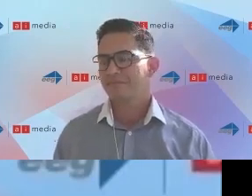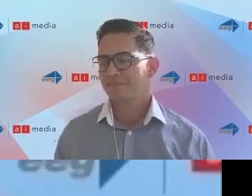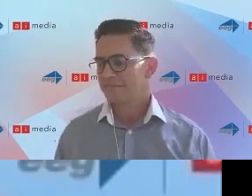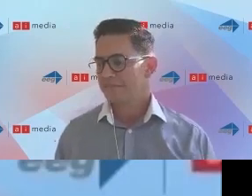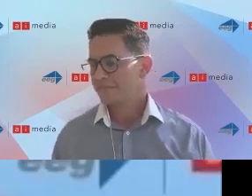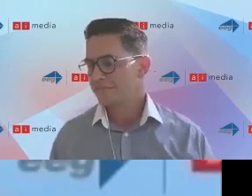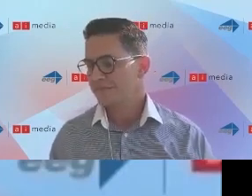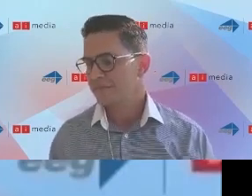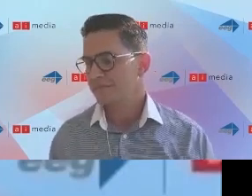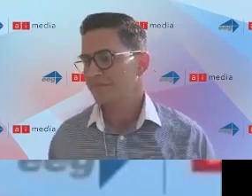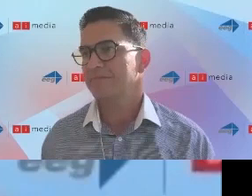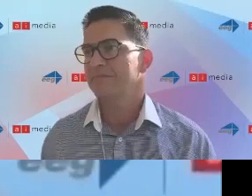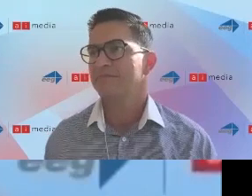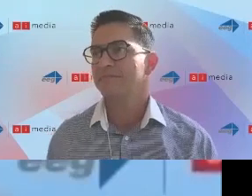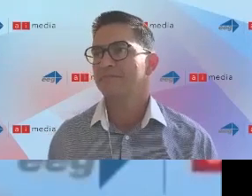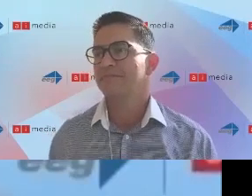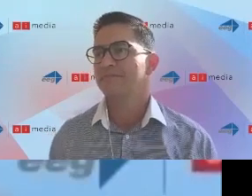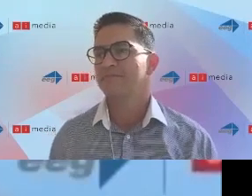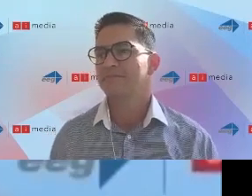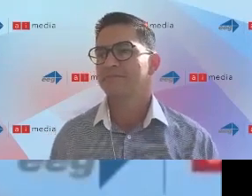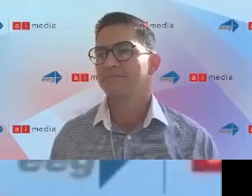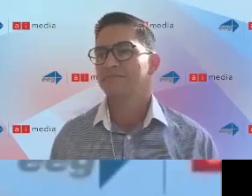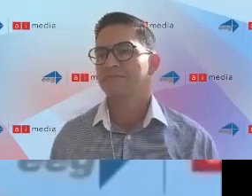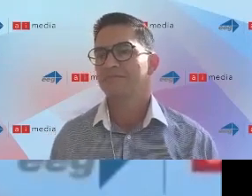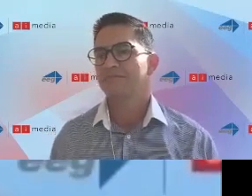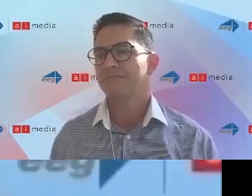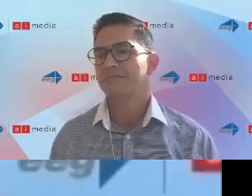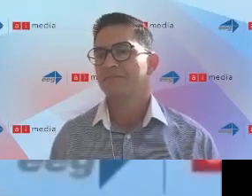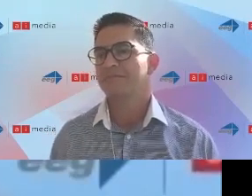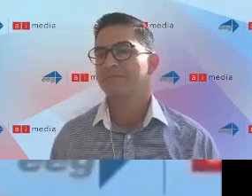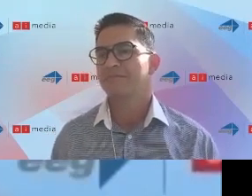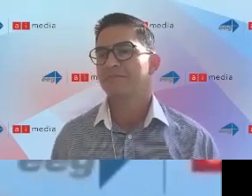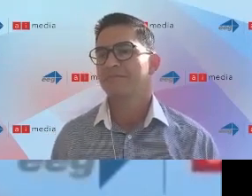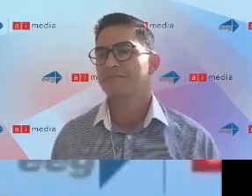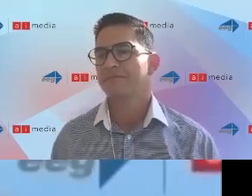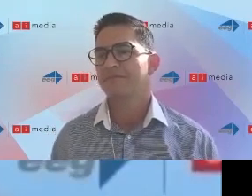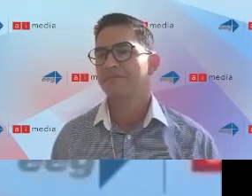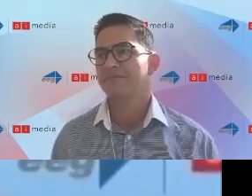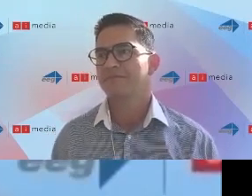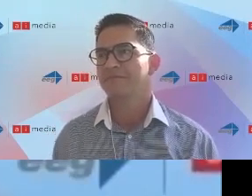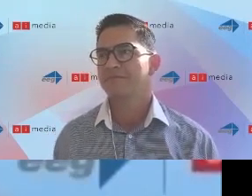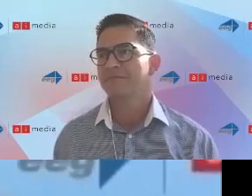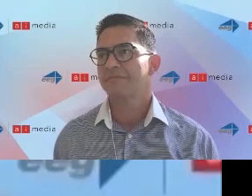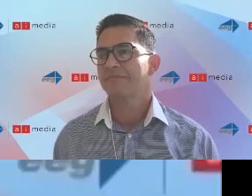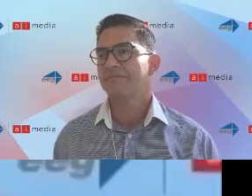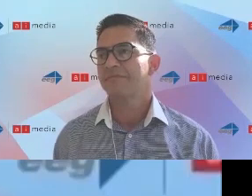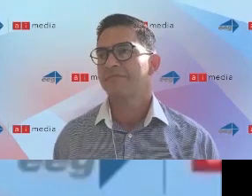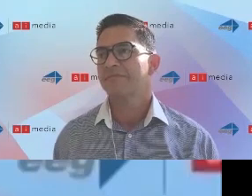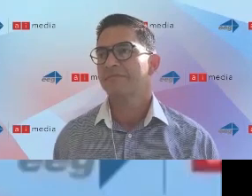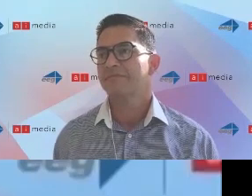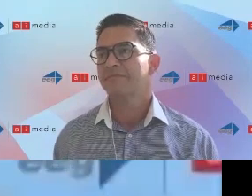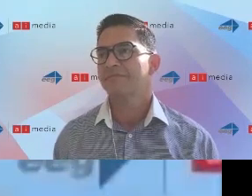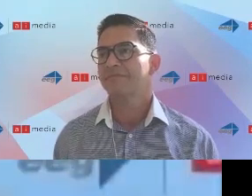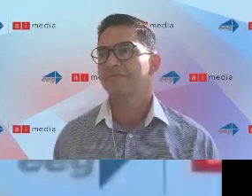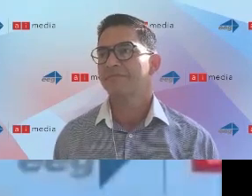EEG, AI Media is in a position to service more customers in more ways in more countries around the world. Never before have we